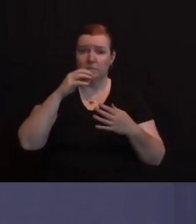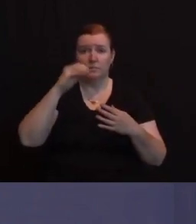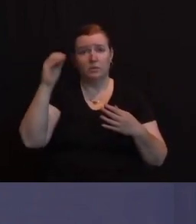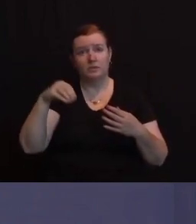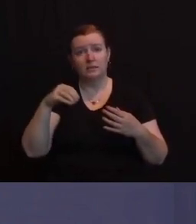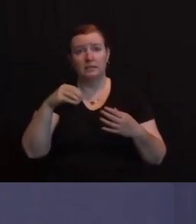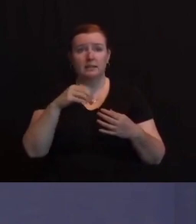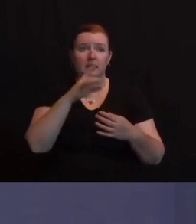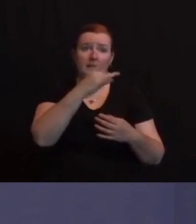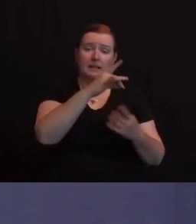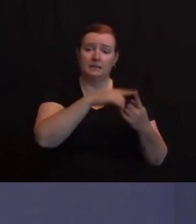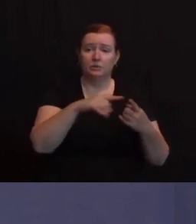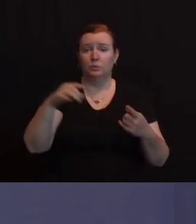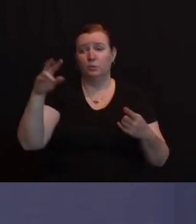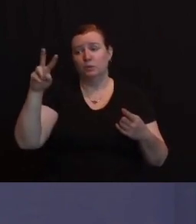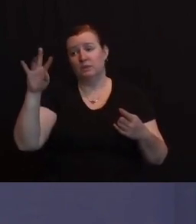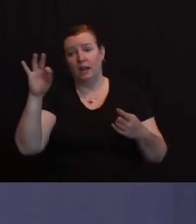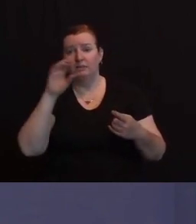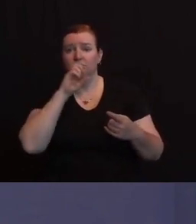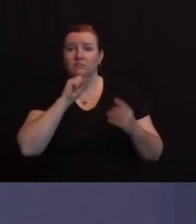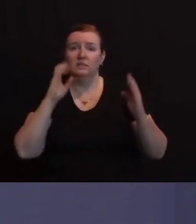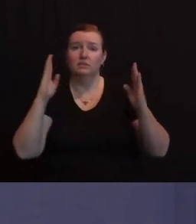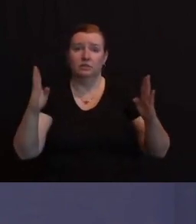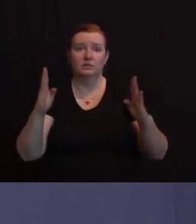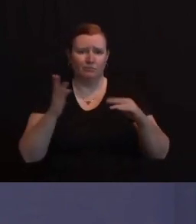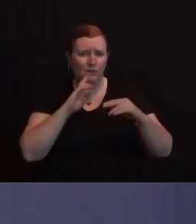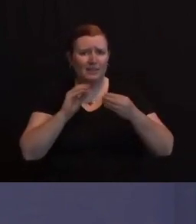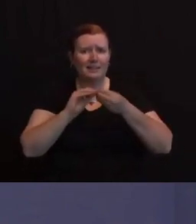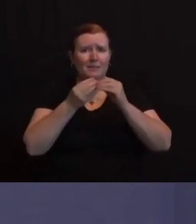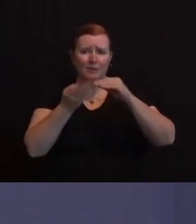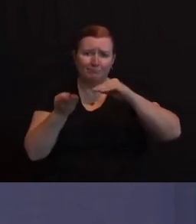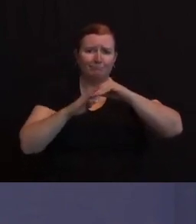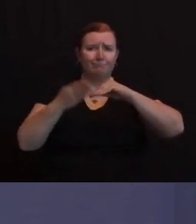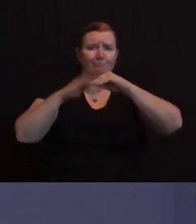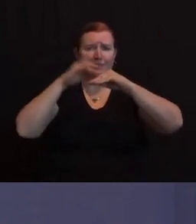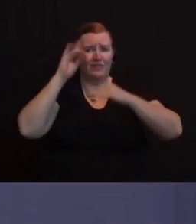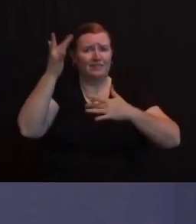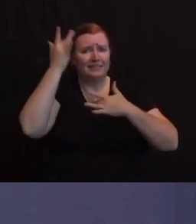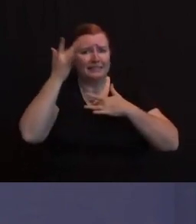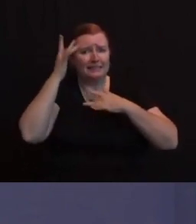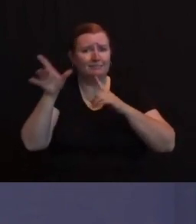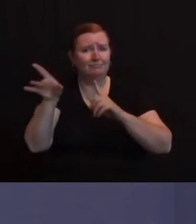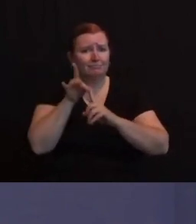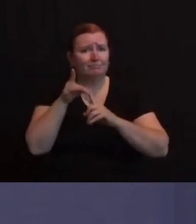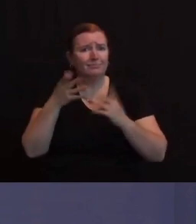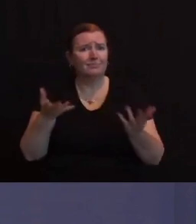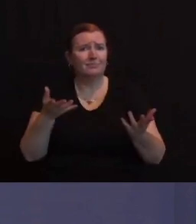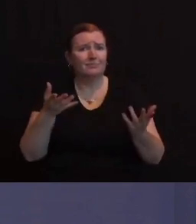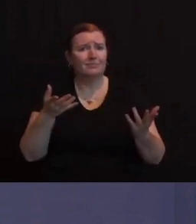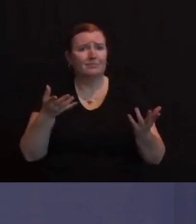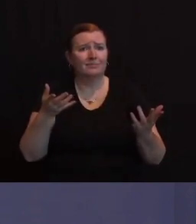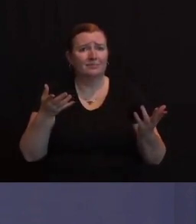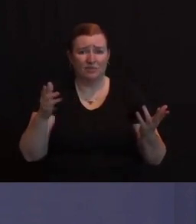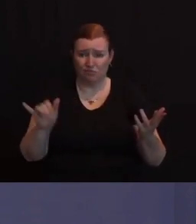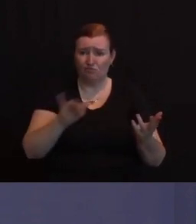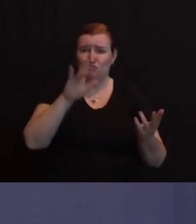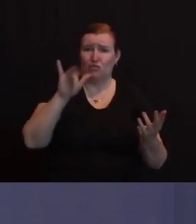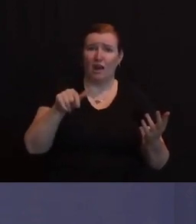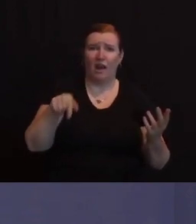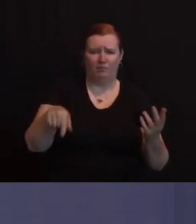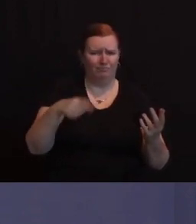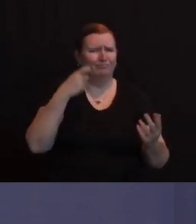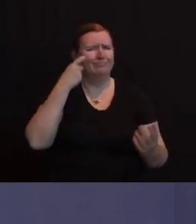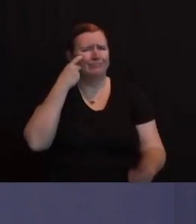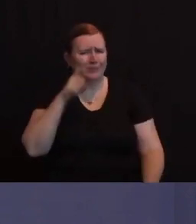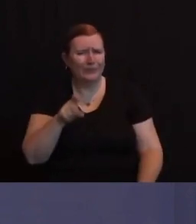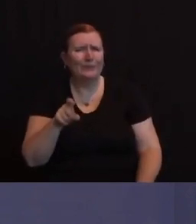29 continues to increase. For the first 3 weeks in July, the percentage of cases among 18 to 29